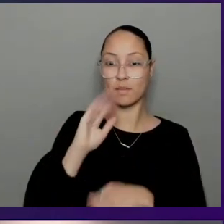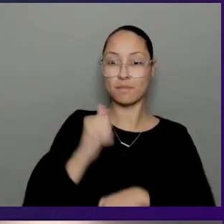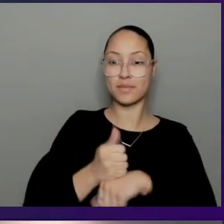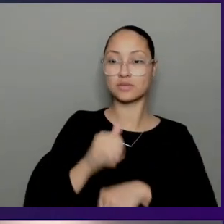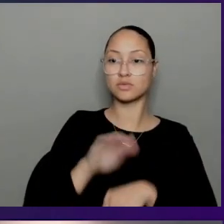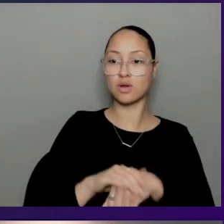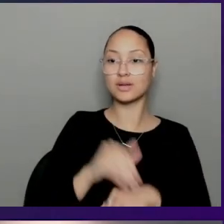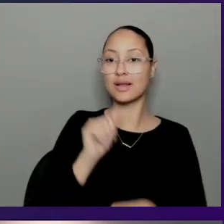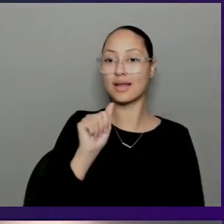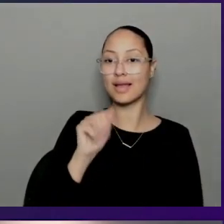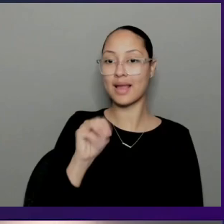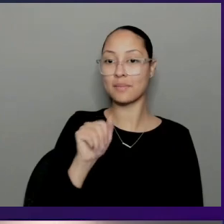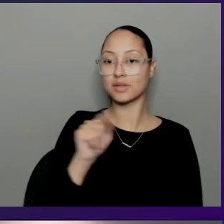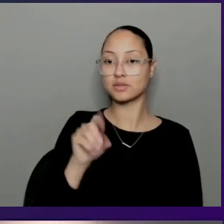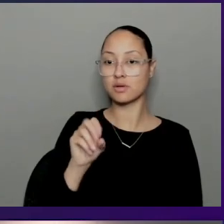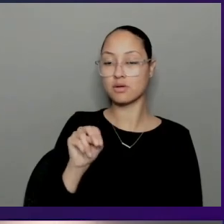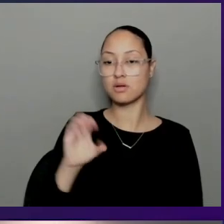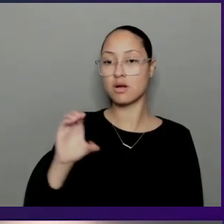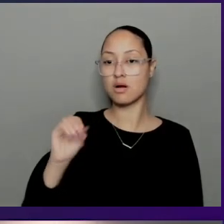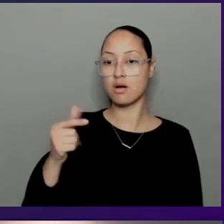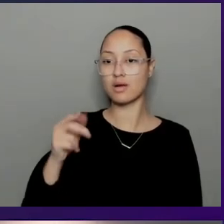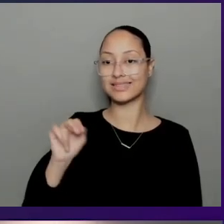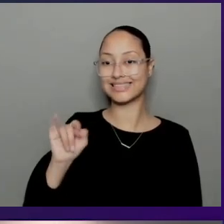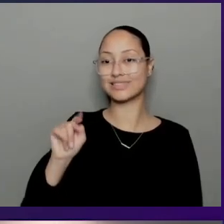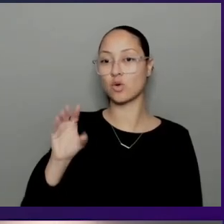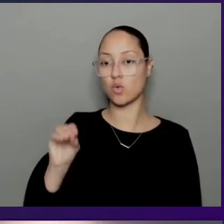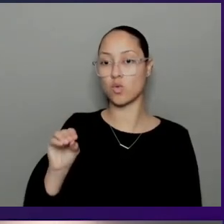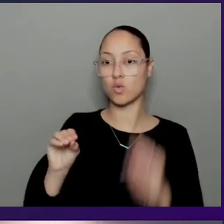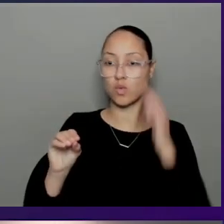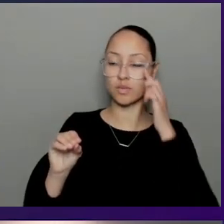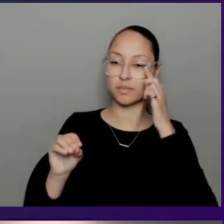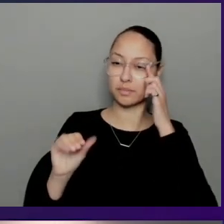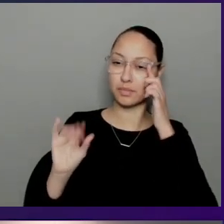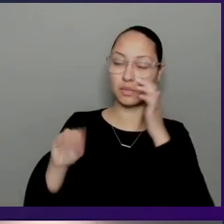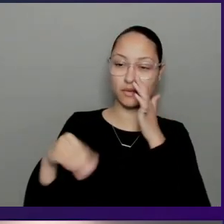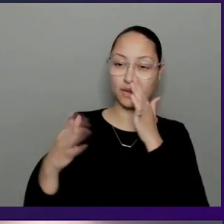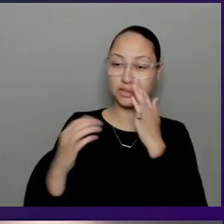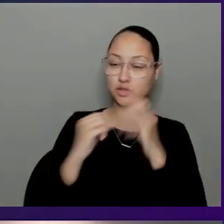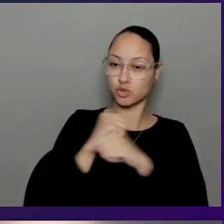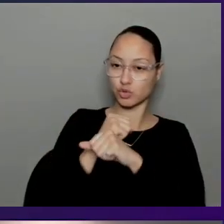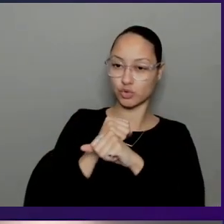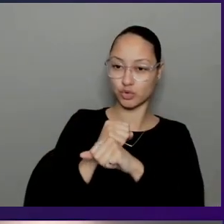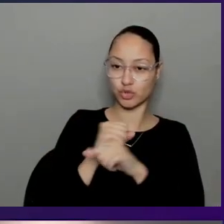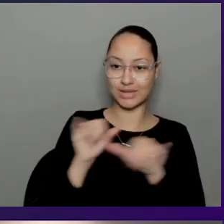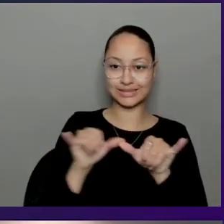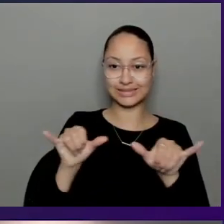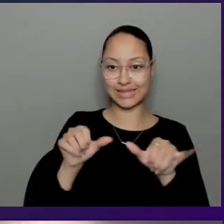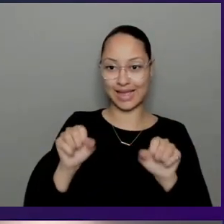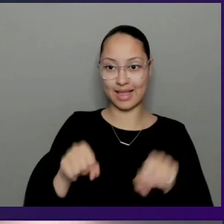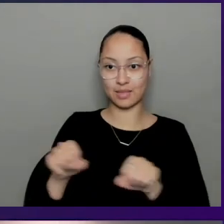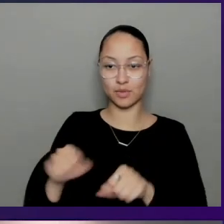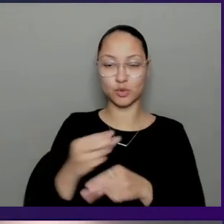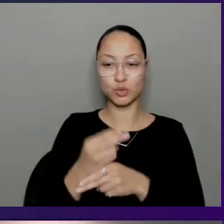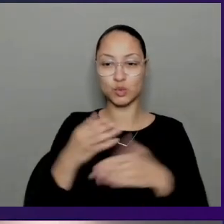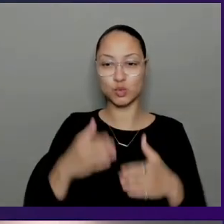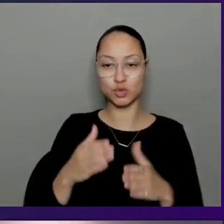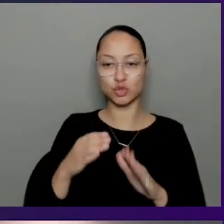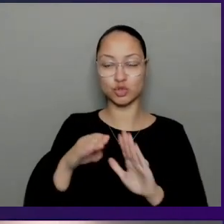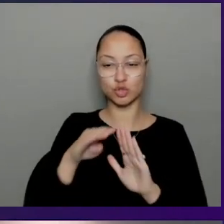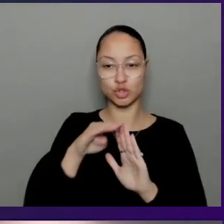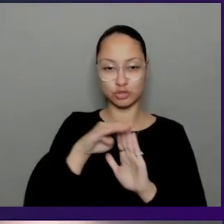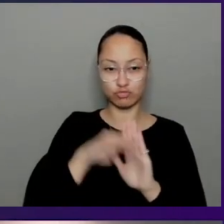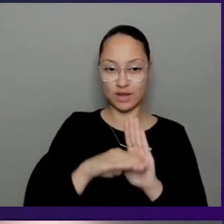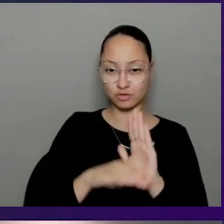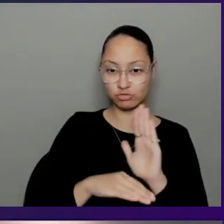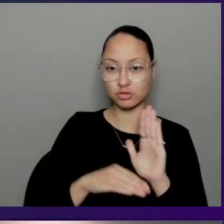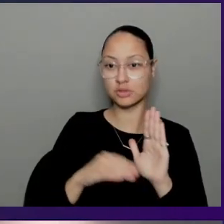Cognito. Amazon Cognito provides you a secure and scalable user directory with wide enterprise and social